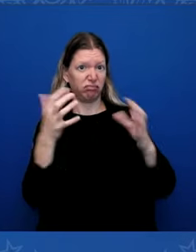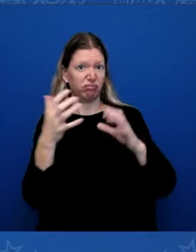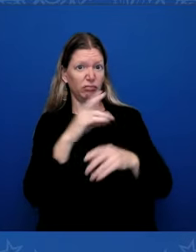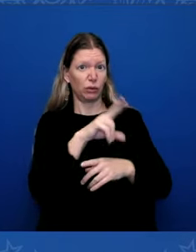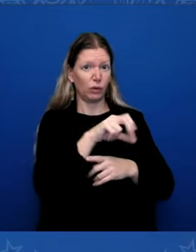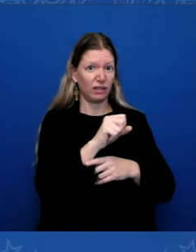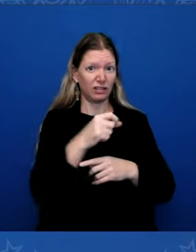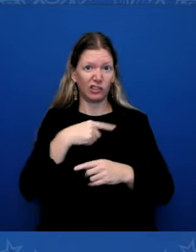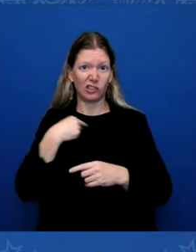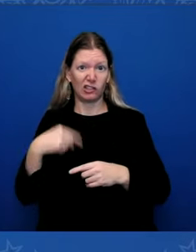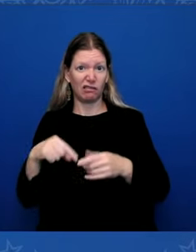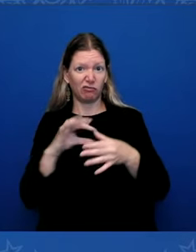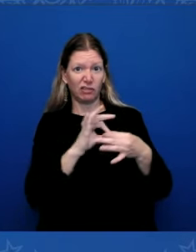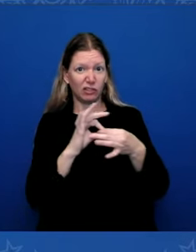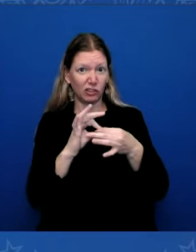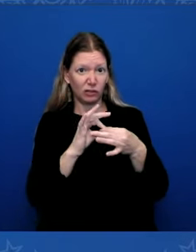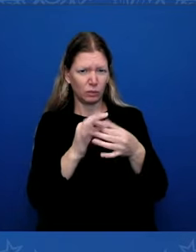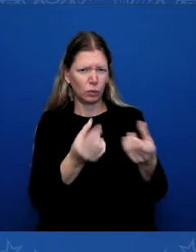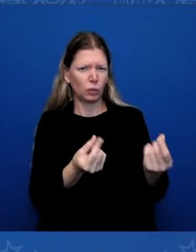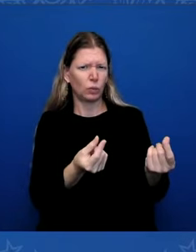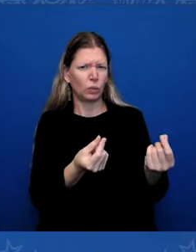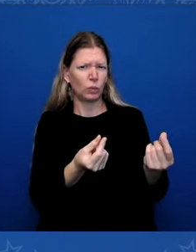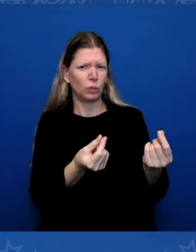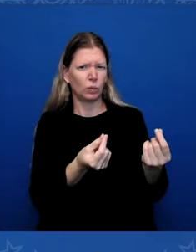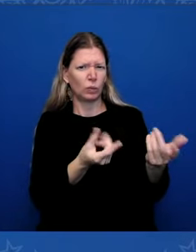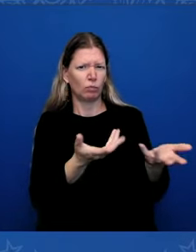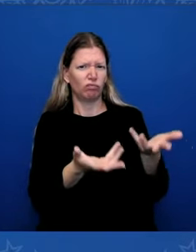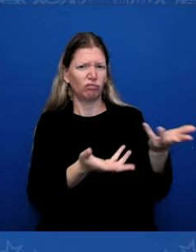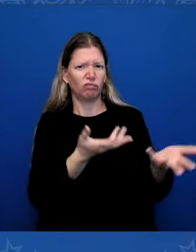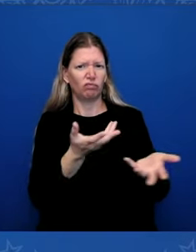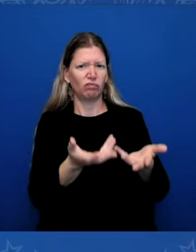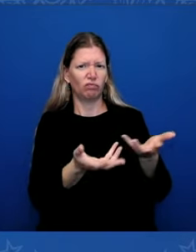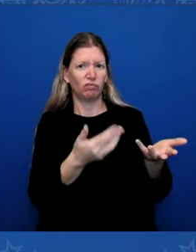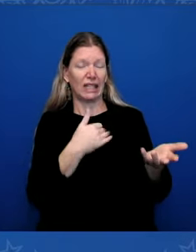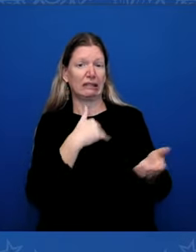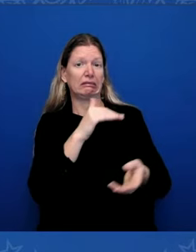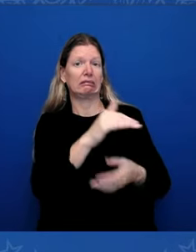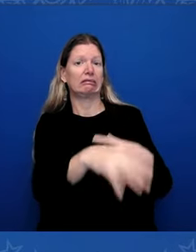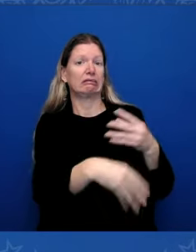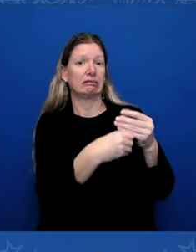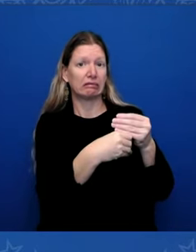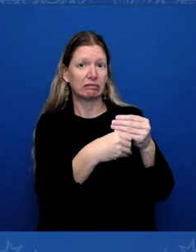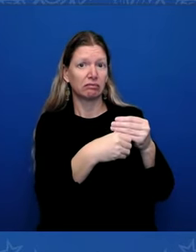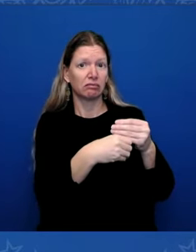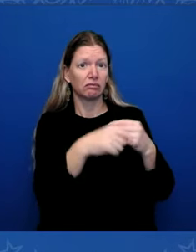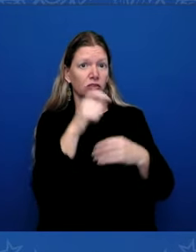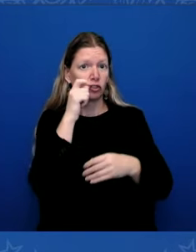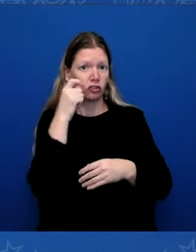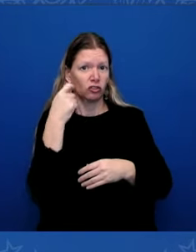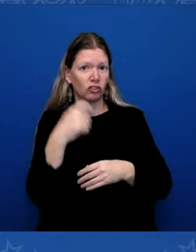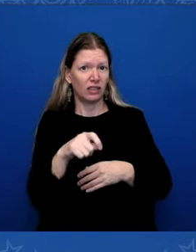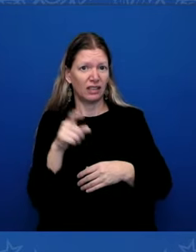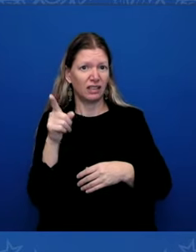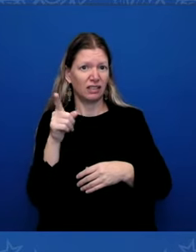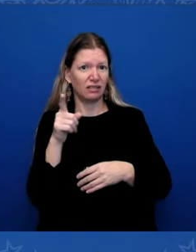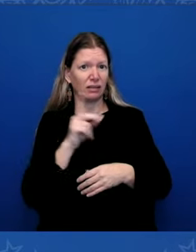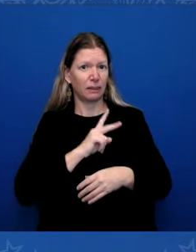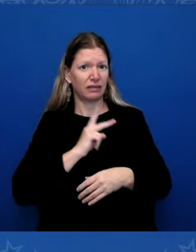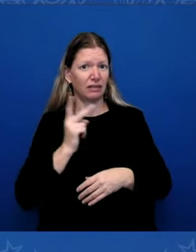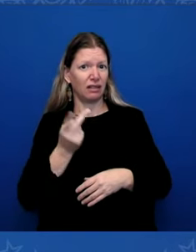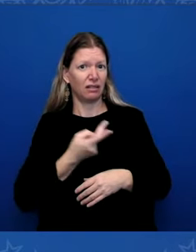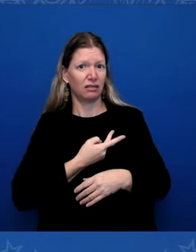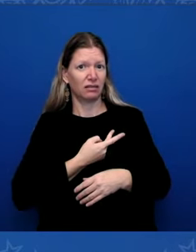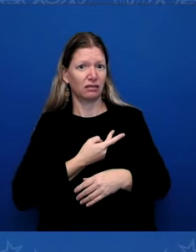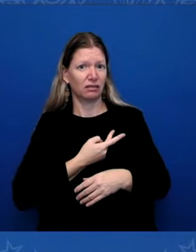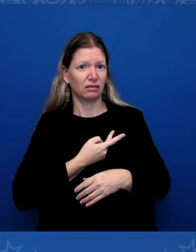Kiev is upset that the G20 communique didn't name Russia as the aggressor. Have you managed to rally more support or